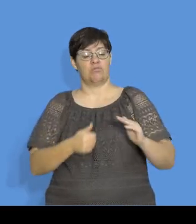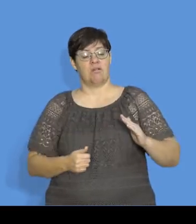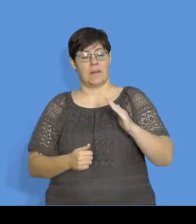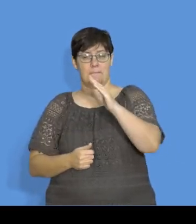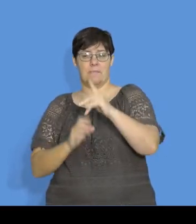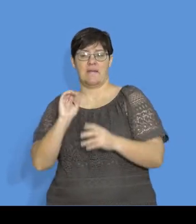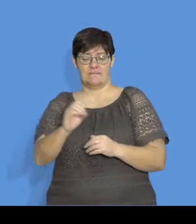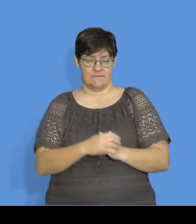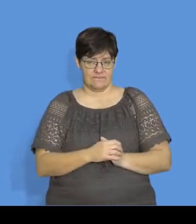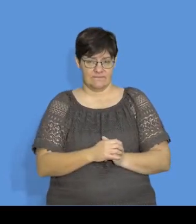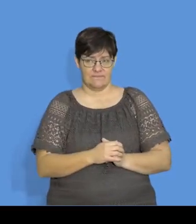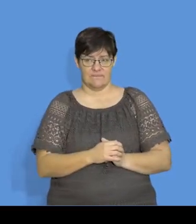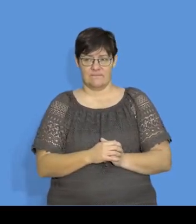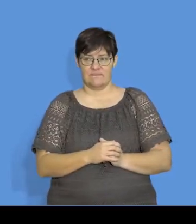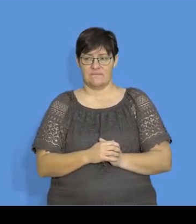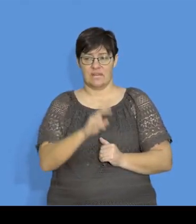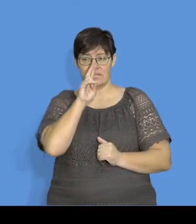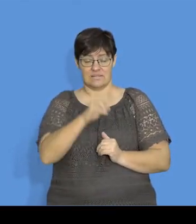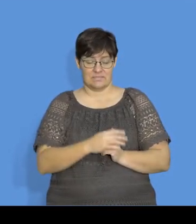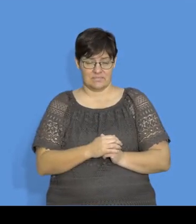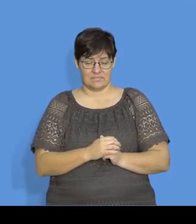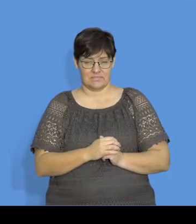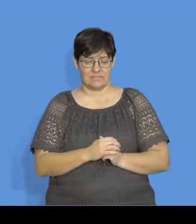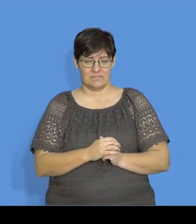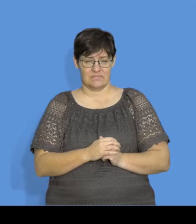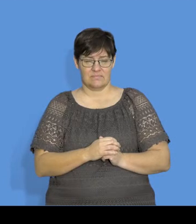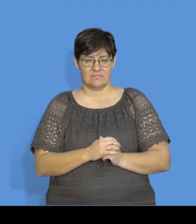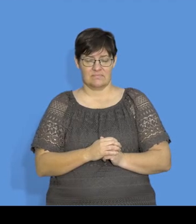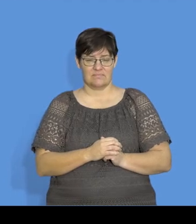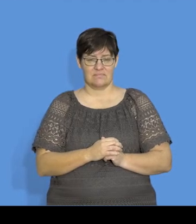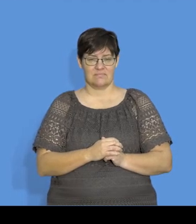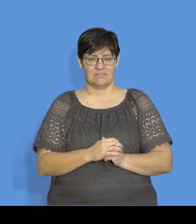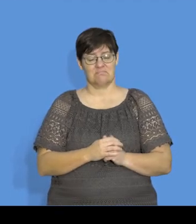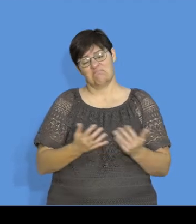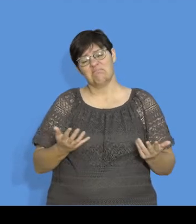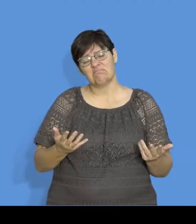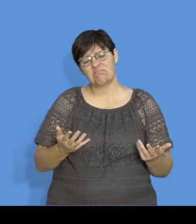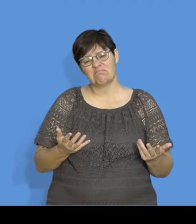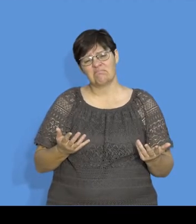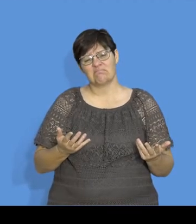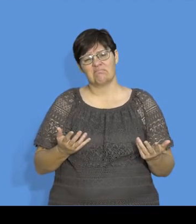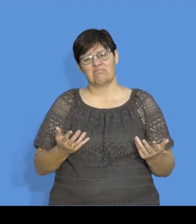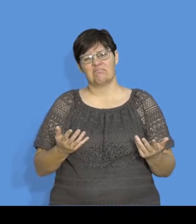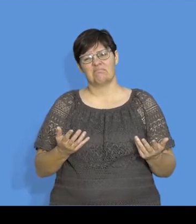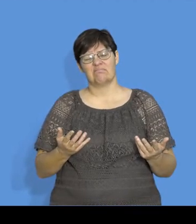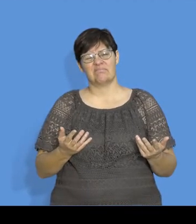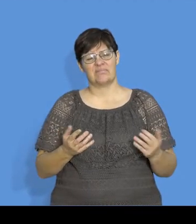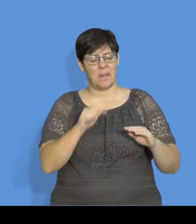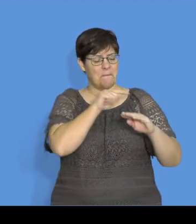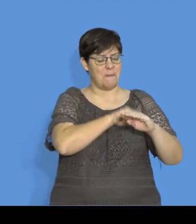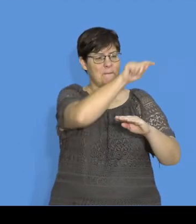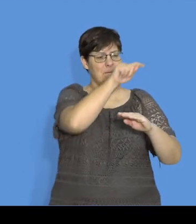upwards trend. So let's look at that. So there it is. I mean, yes,